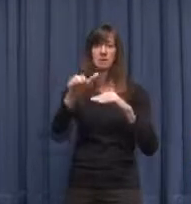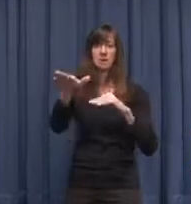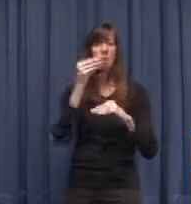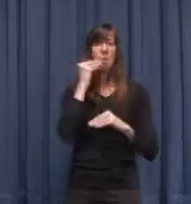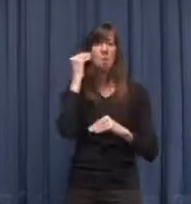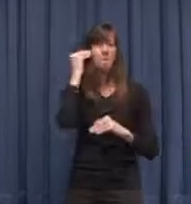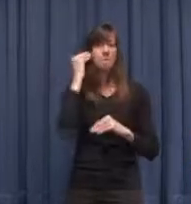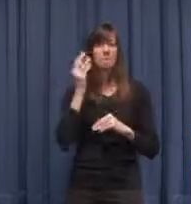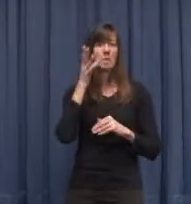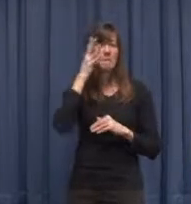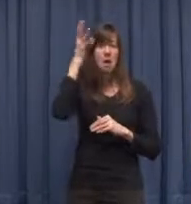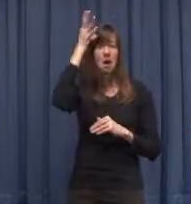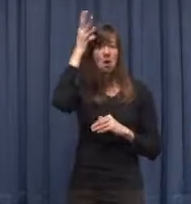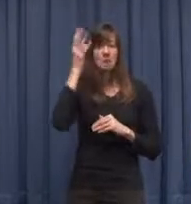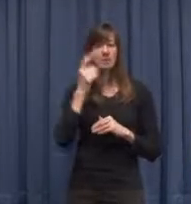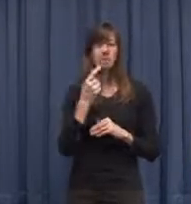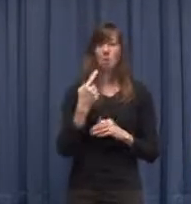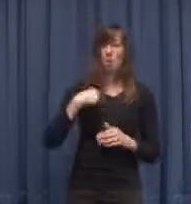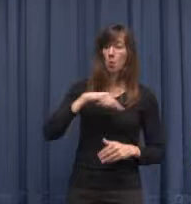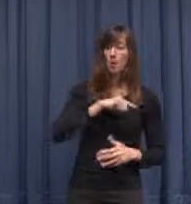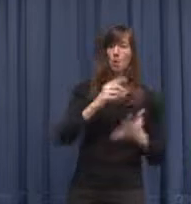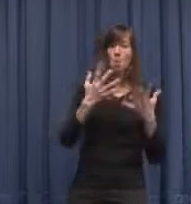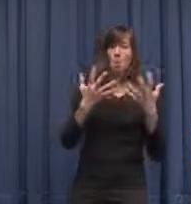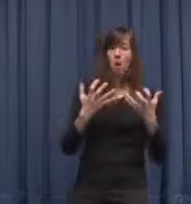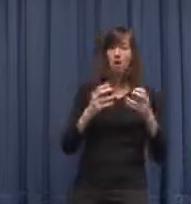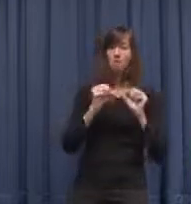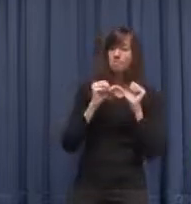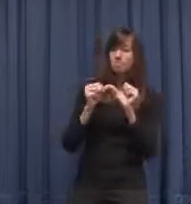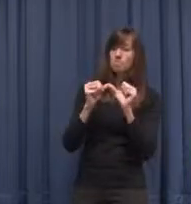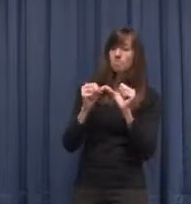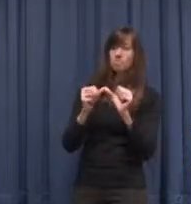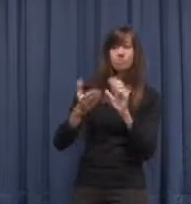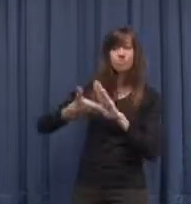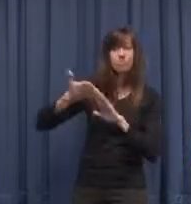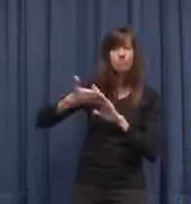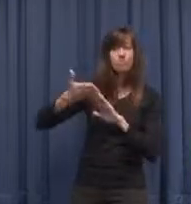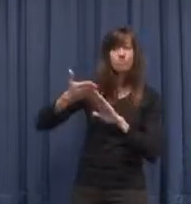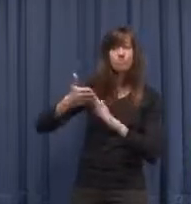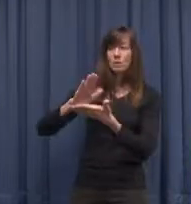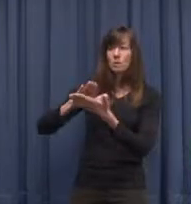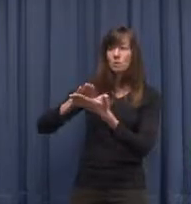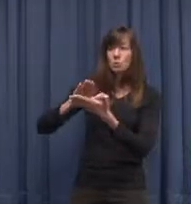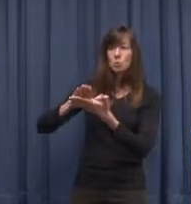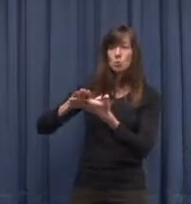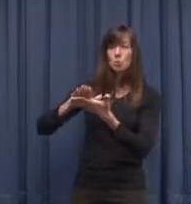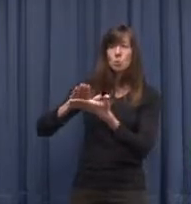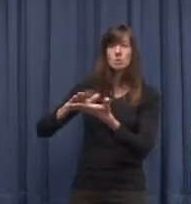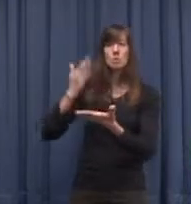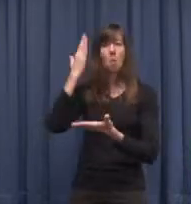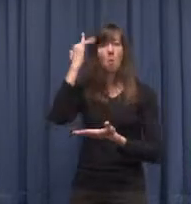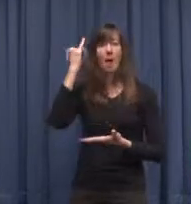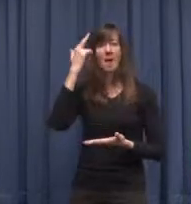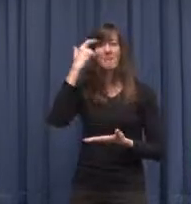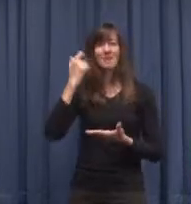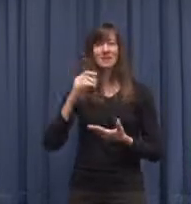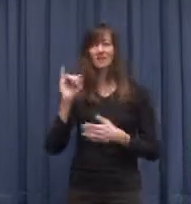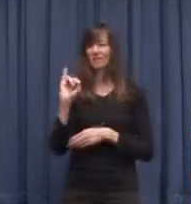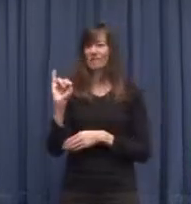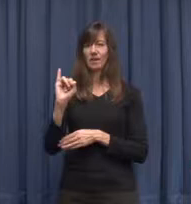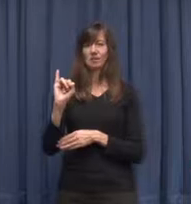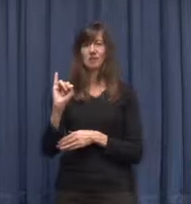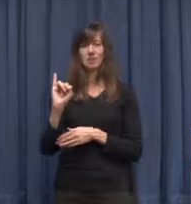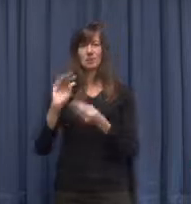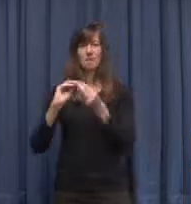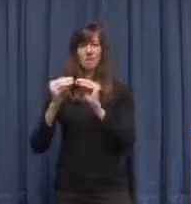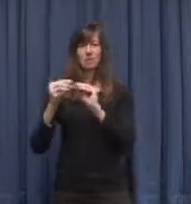keep schools going, because we have seen the infection rates in the schools low, and that it's actually going to be impacted more by what the